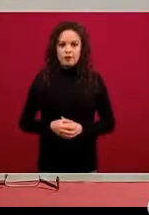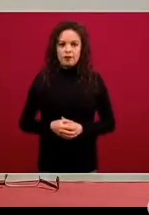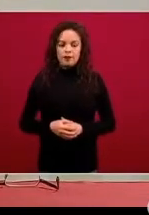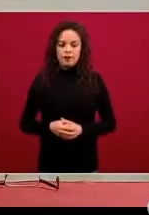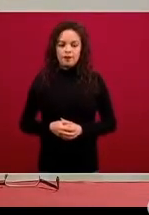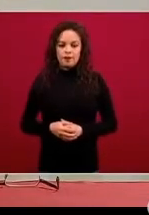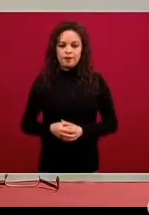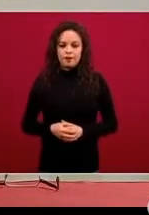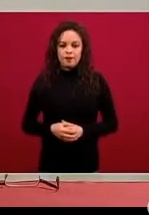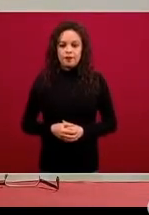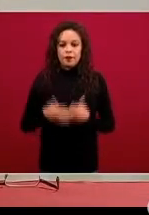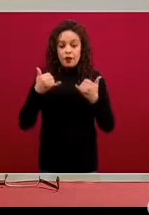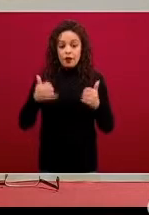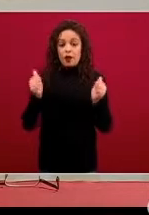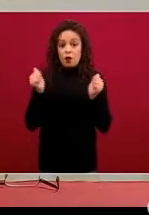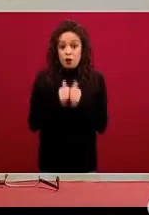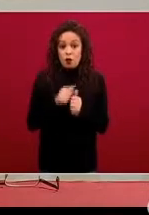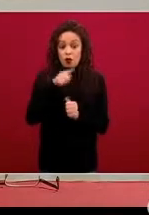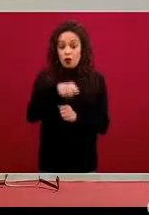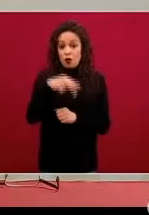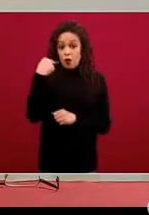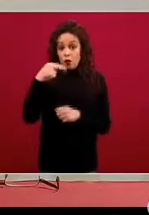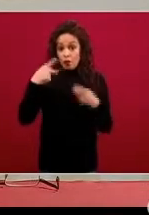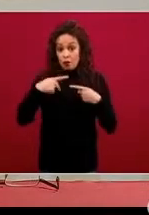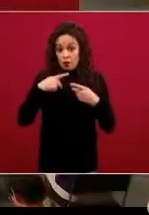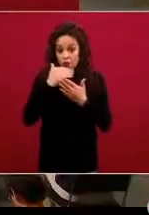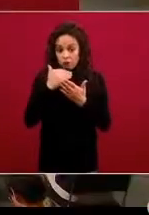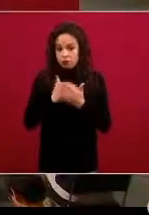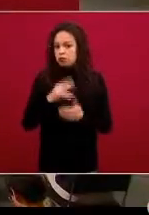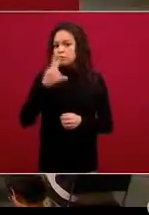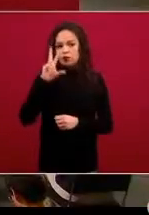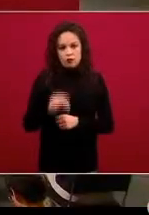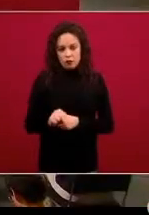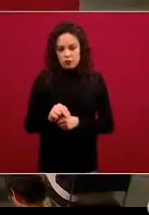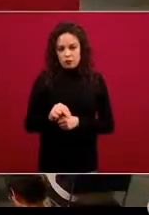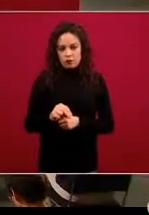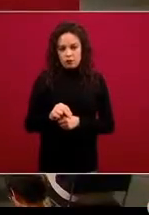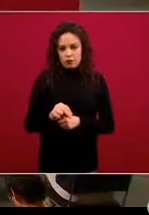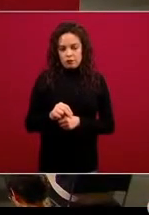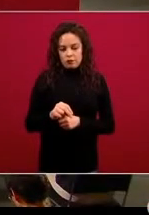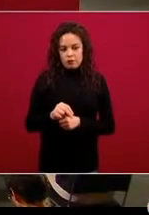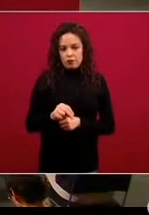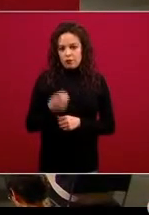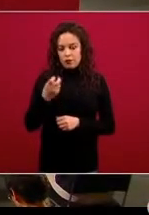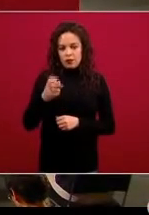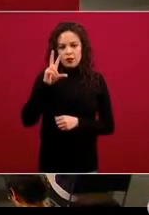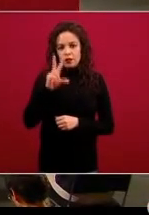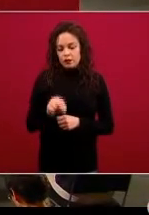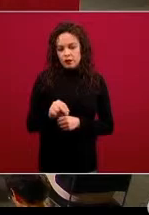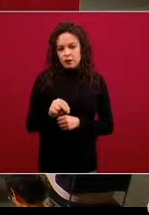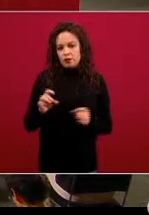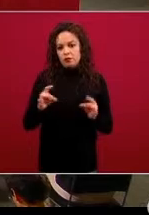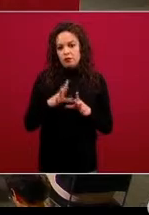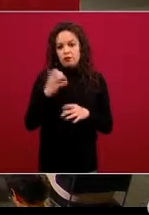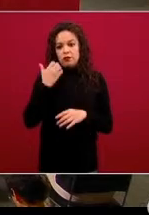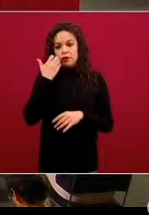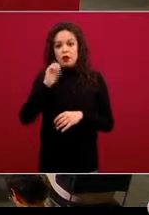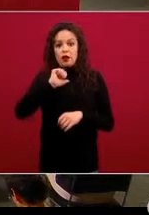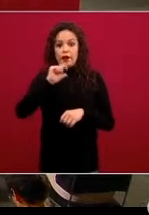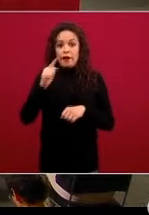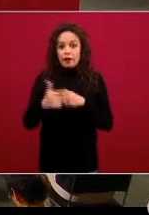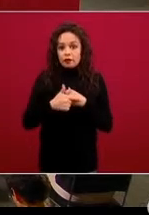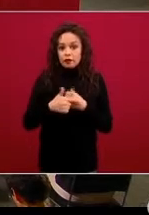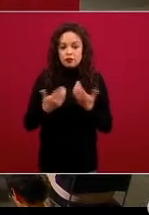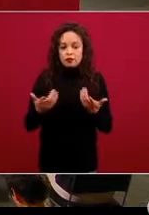the overall total databases that are without any filters, so they can be